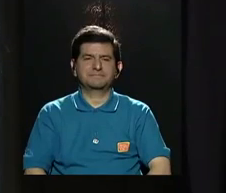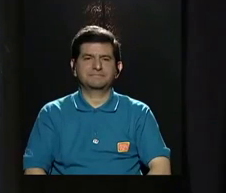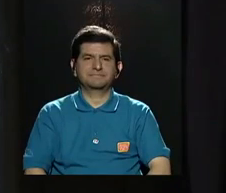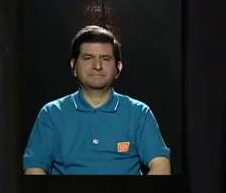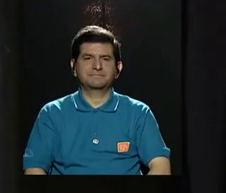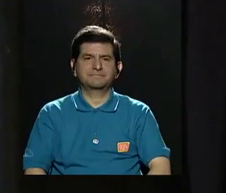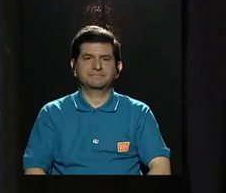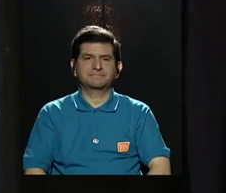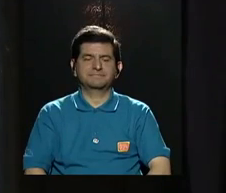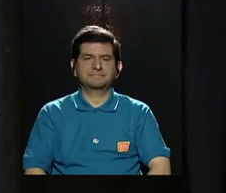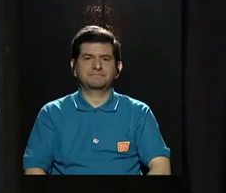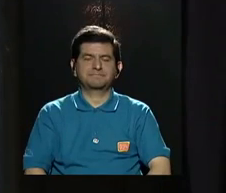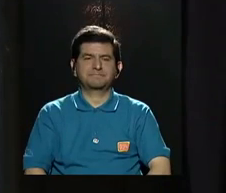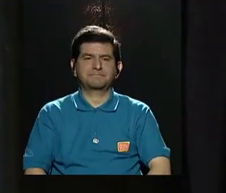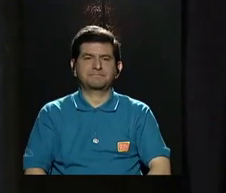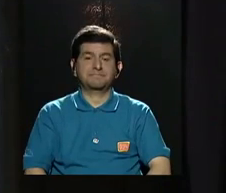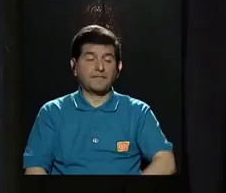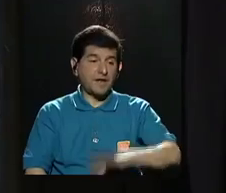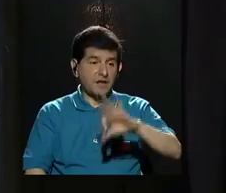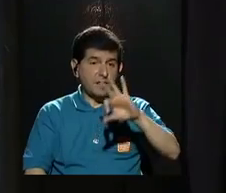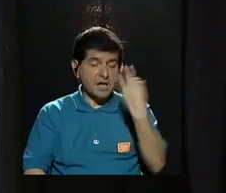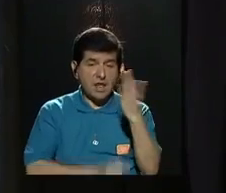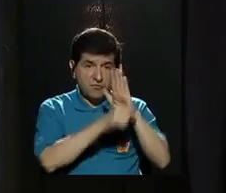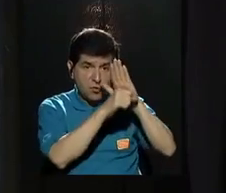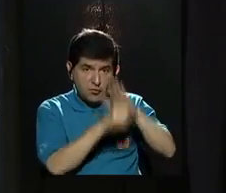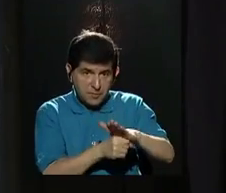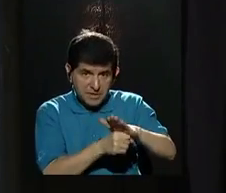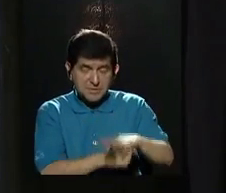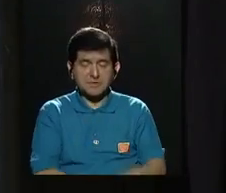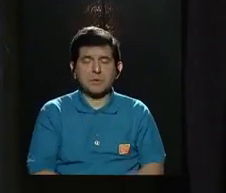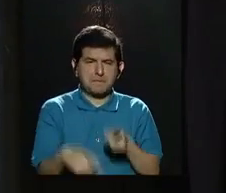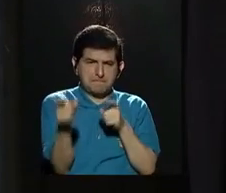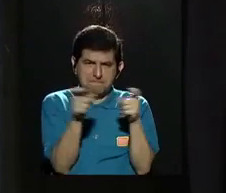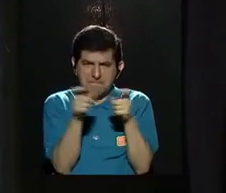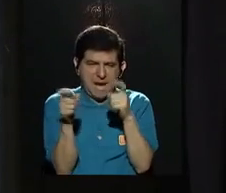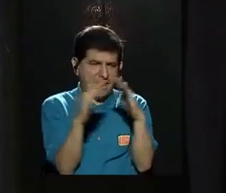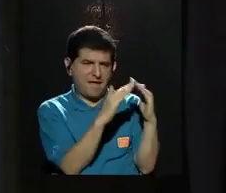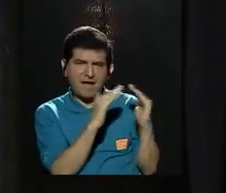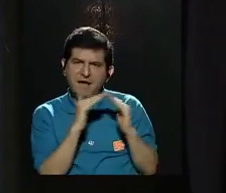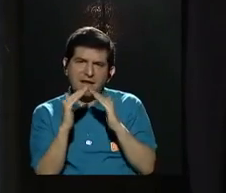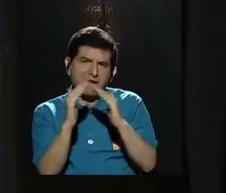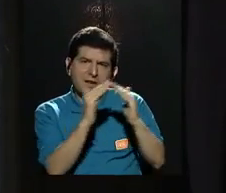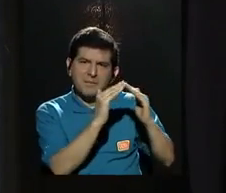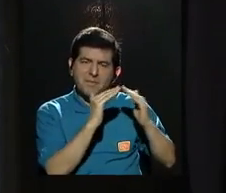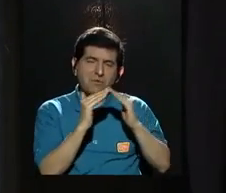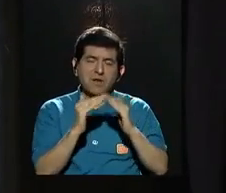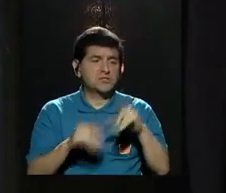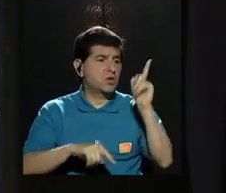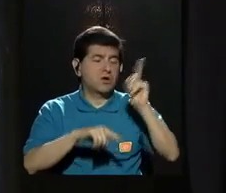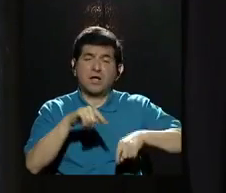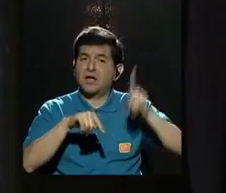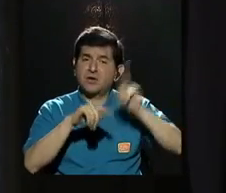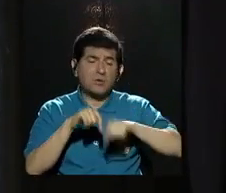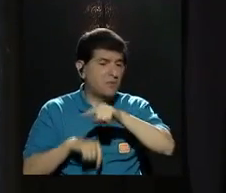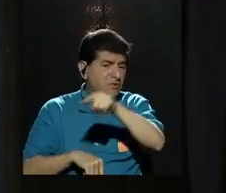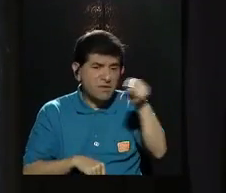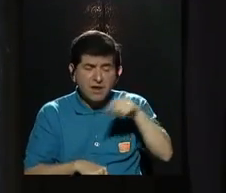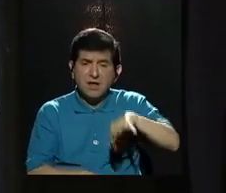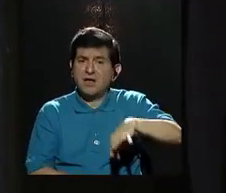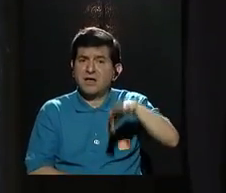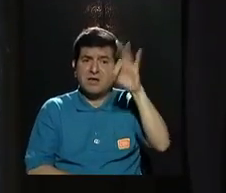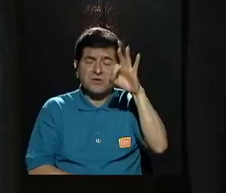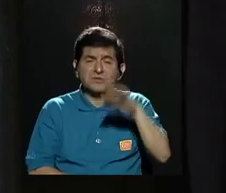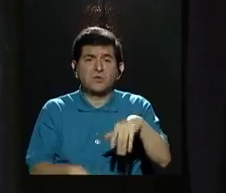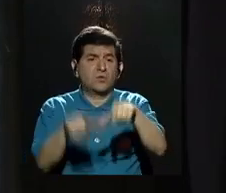repressive means of managing populations that can no longer find a place in